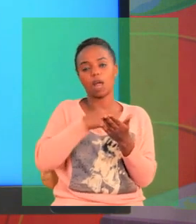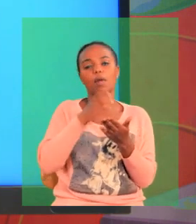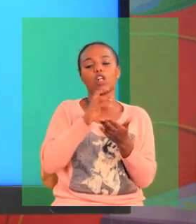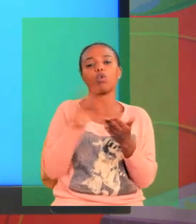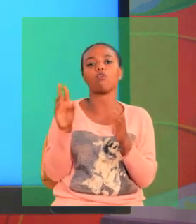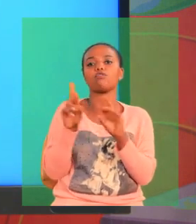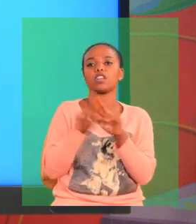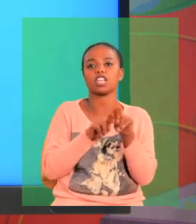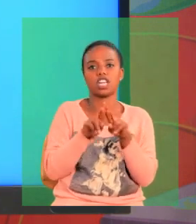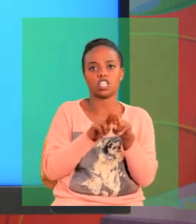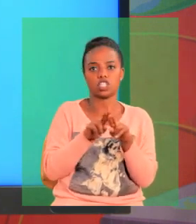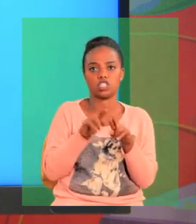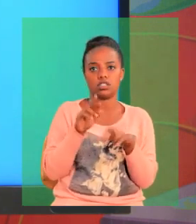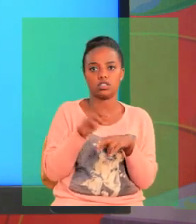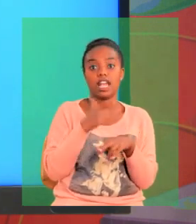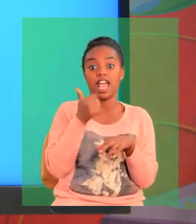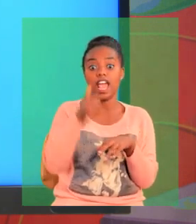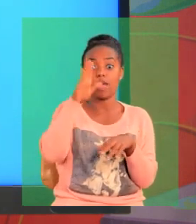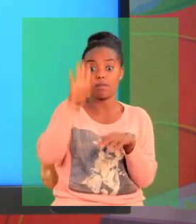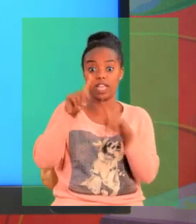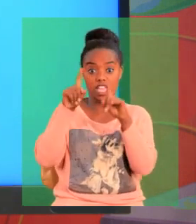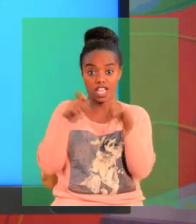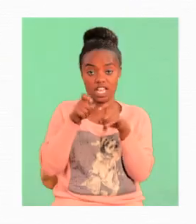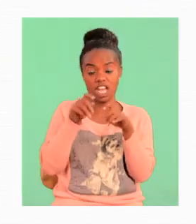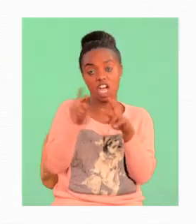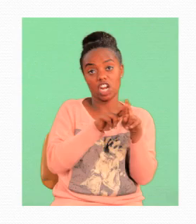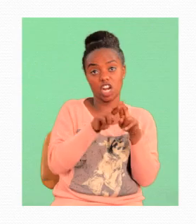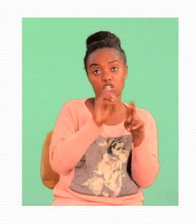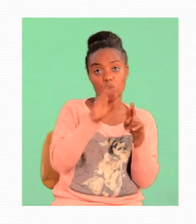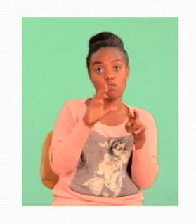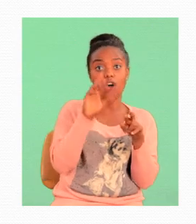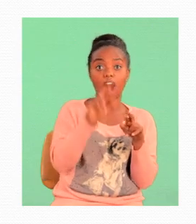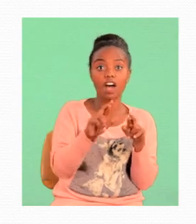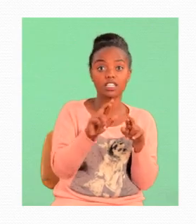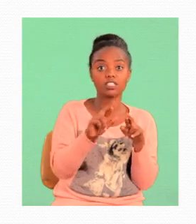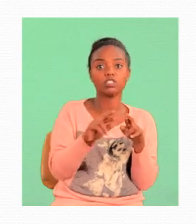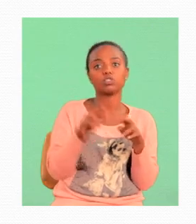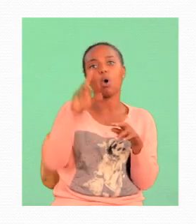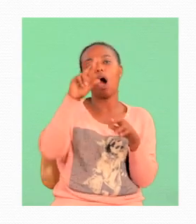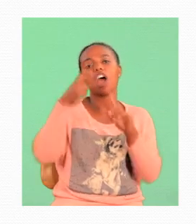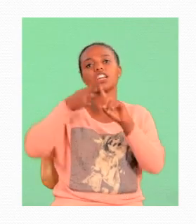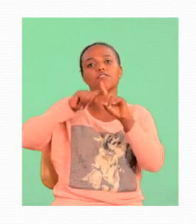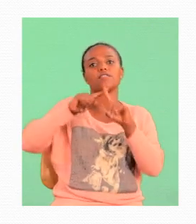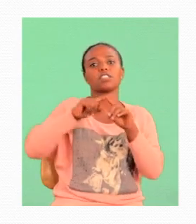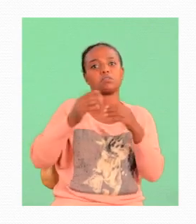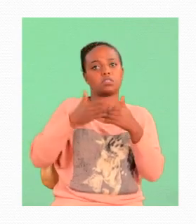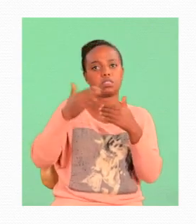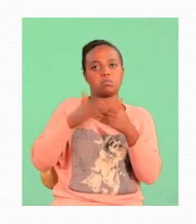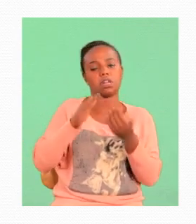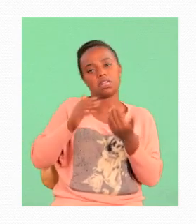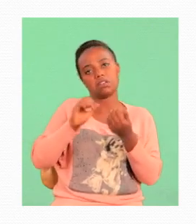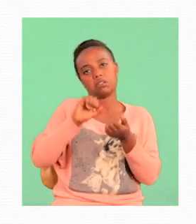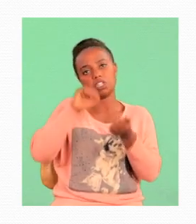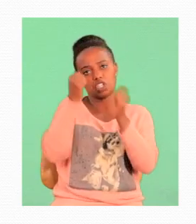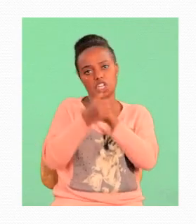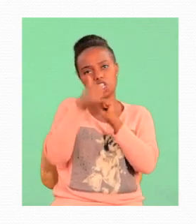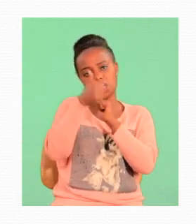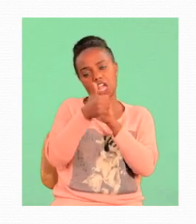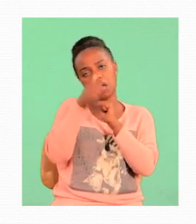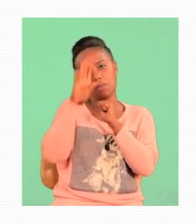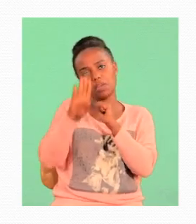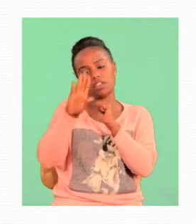relation. If AB is element of R, then the element in R inverse is simply changing A and B. So it is